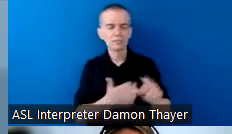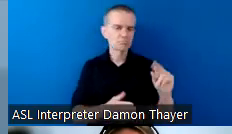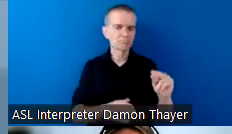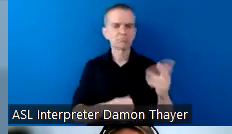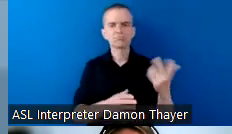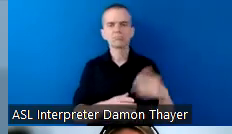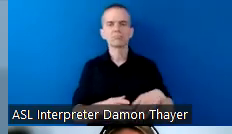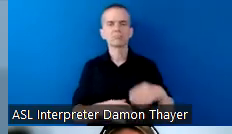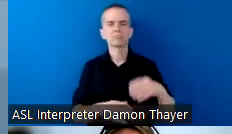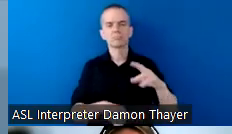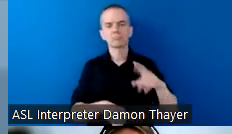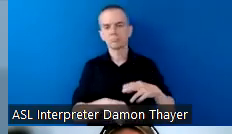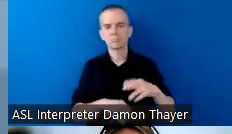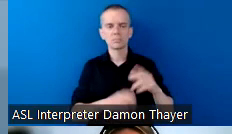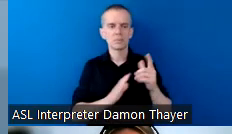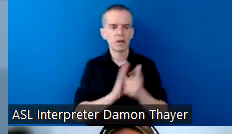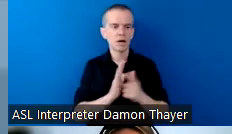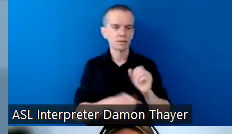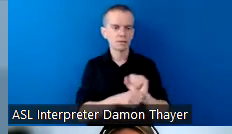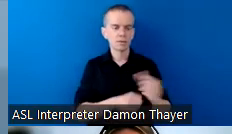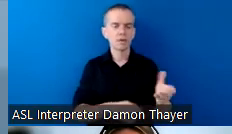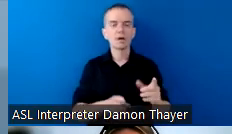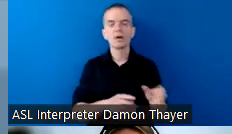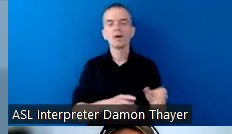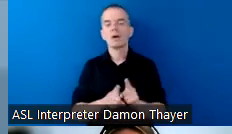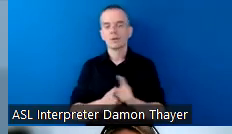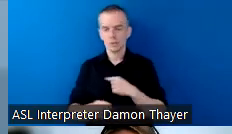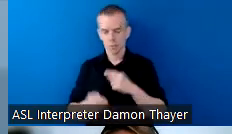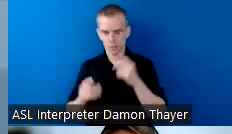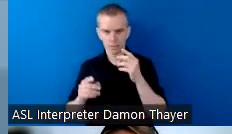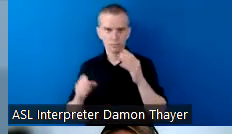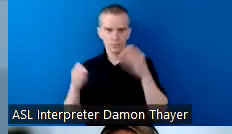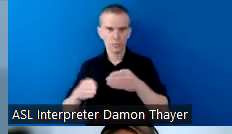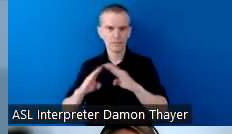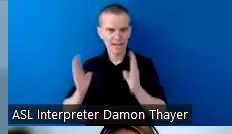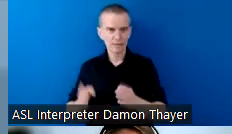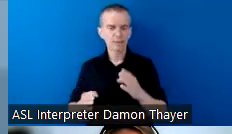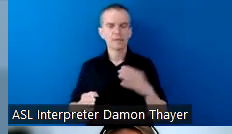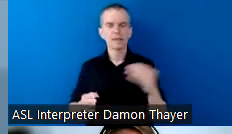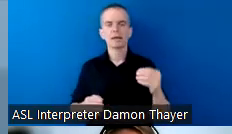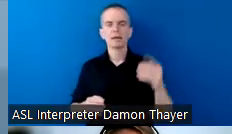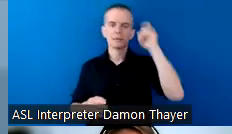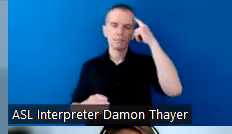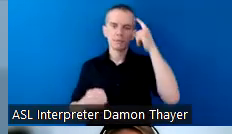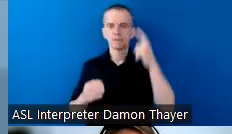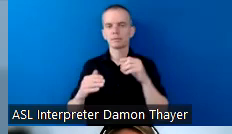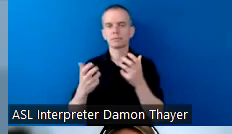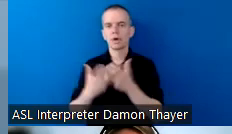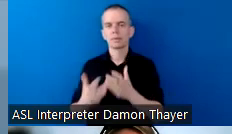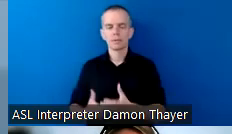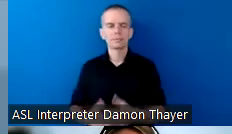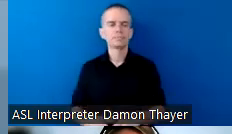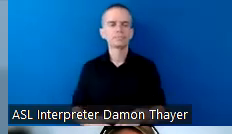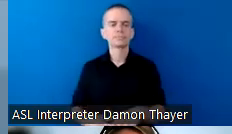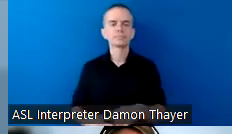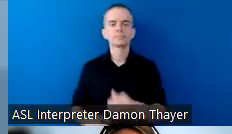anti-discrimination laws in the workplace, also in housing and public accommodations. We encourage and enforce compliance with state